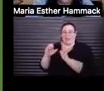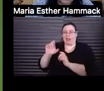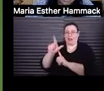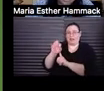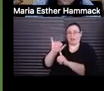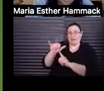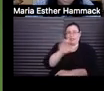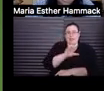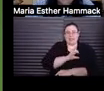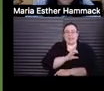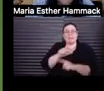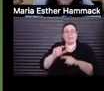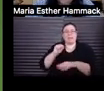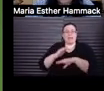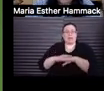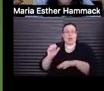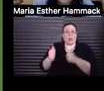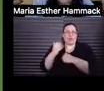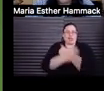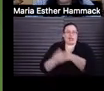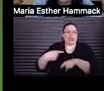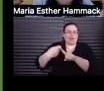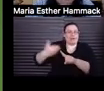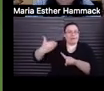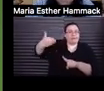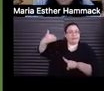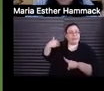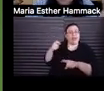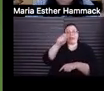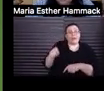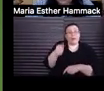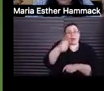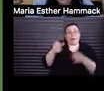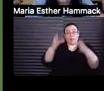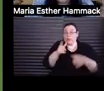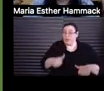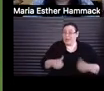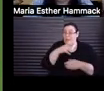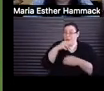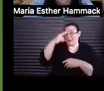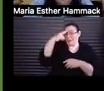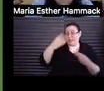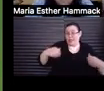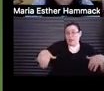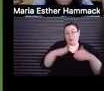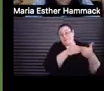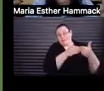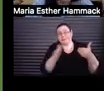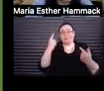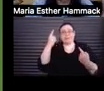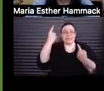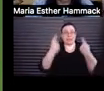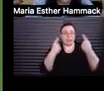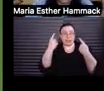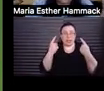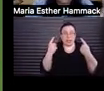racial origin. And thus every person living on Mexican territory was henceforth to be considered